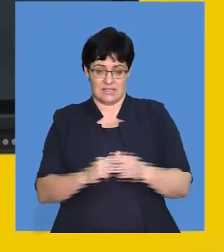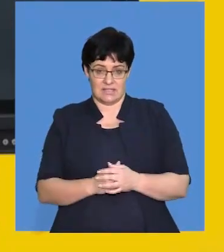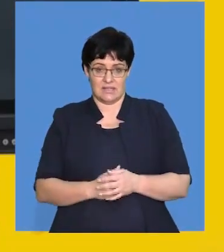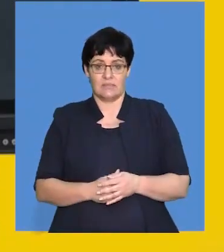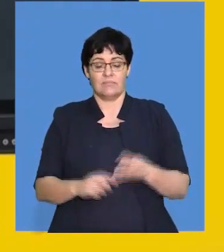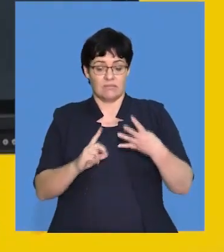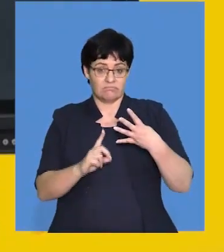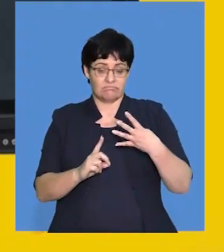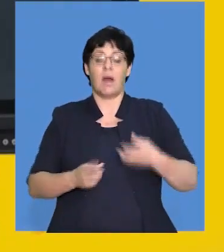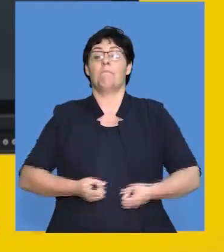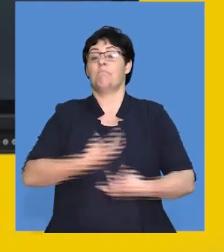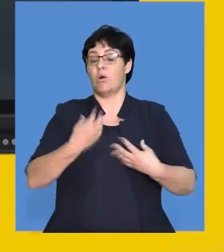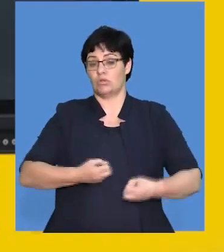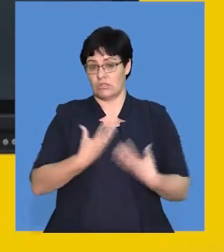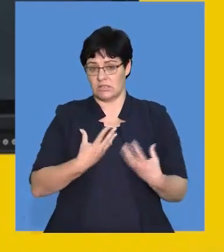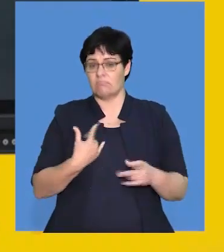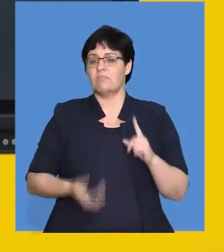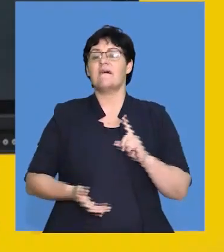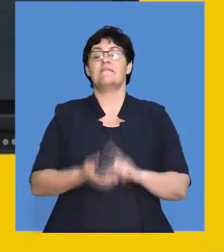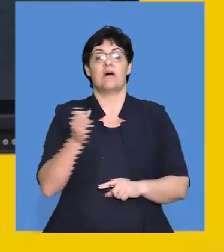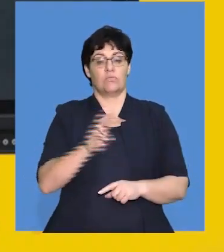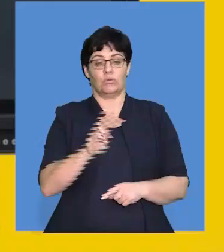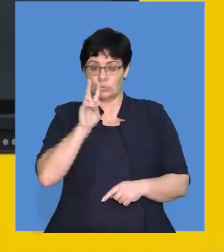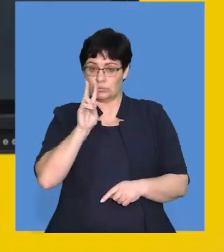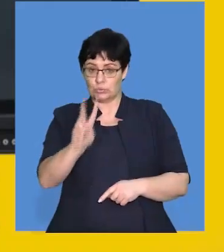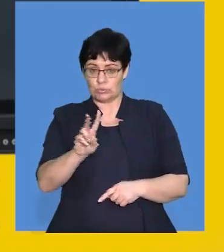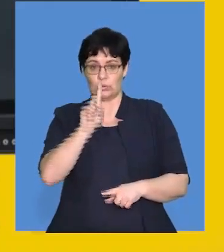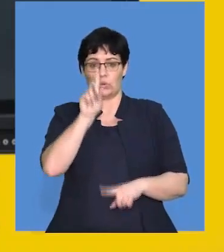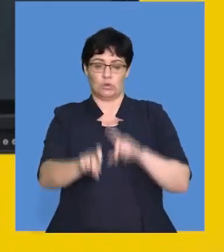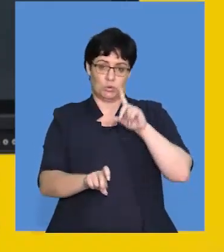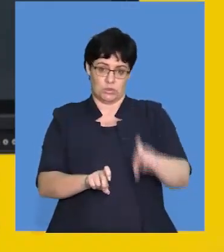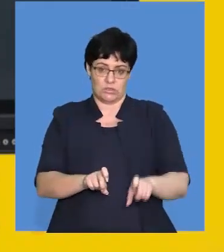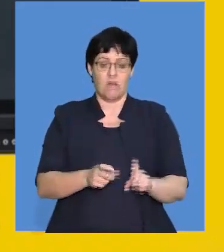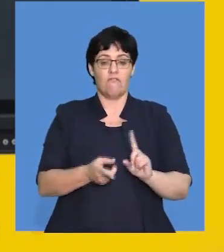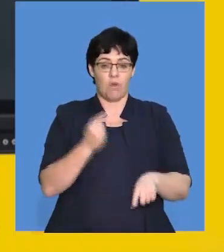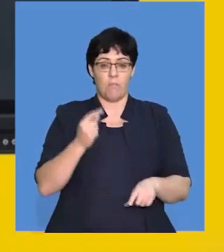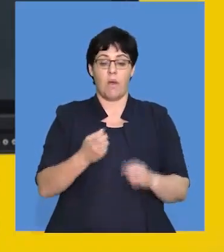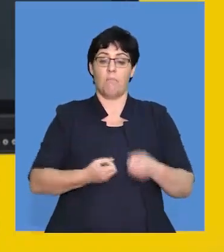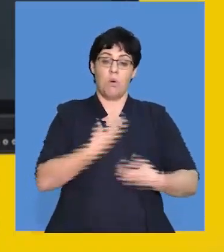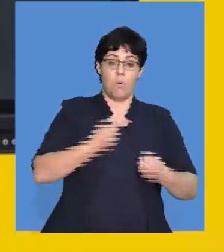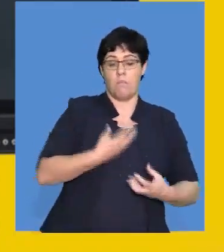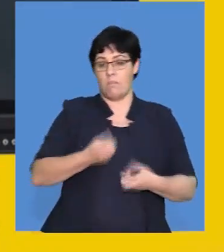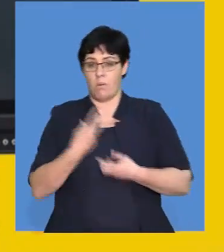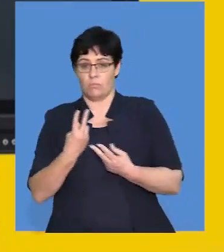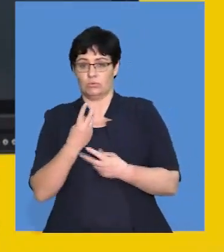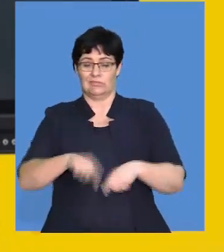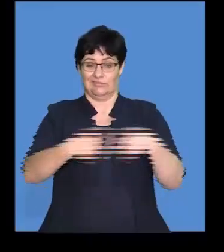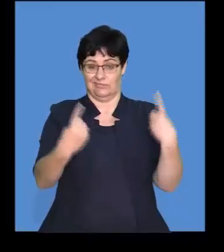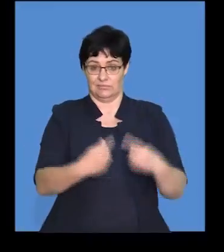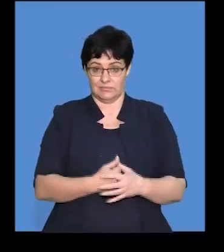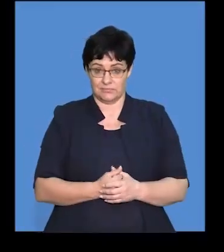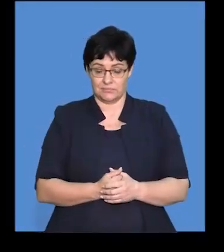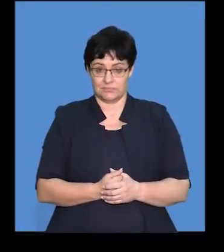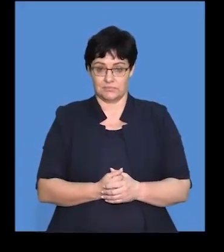C. And with poetry as well, you will find 2 questions from 2 different poems.